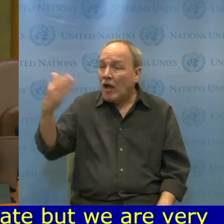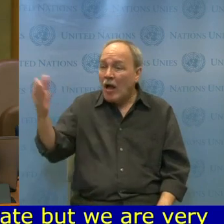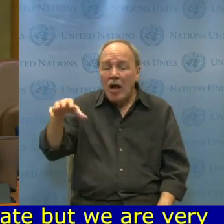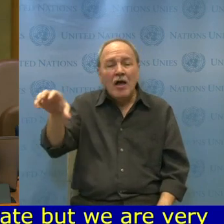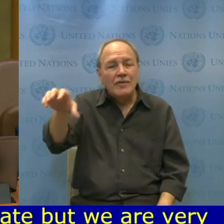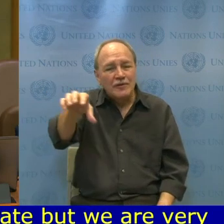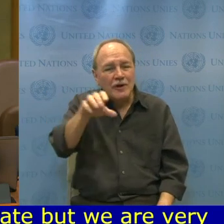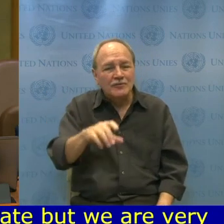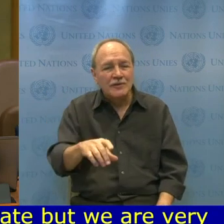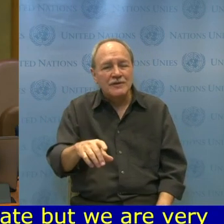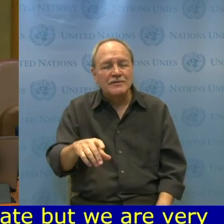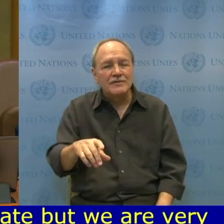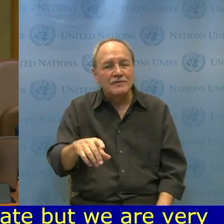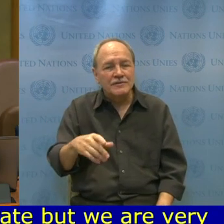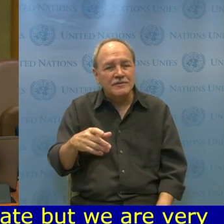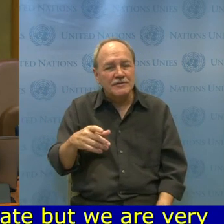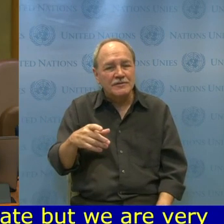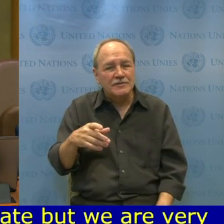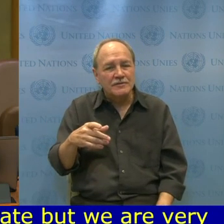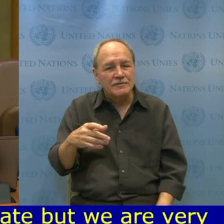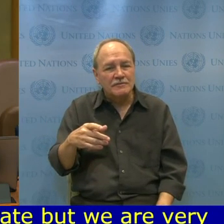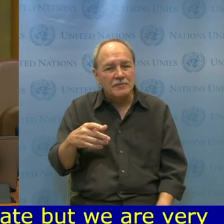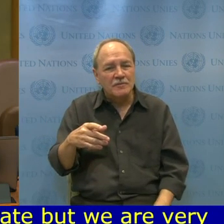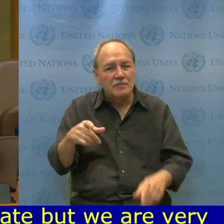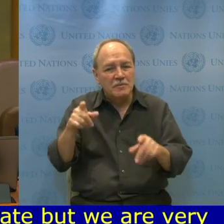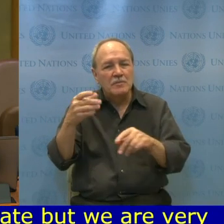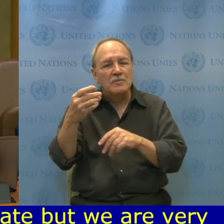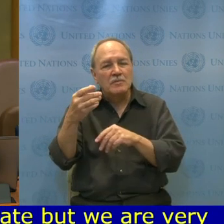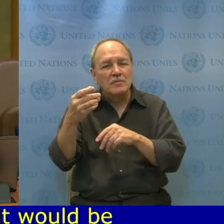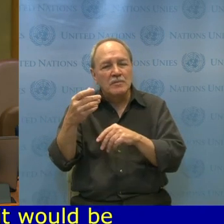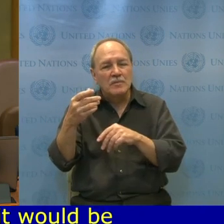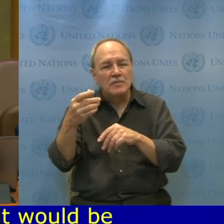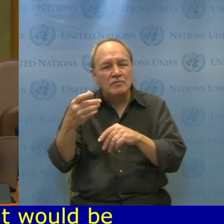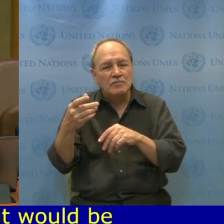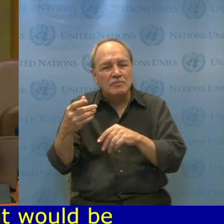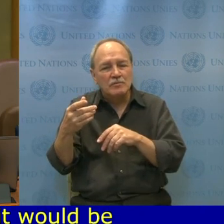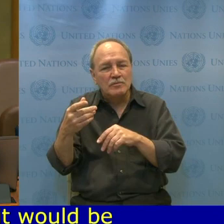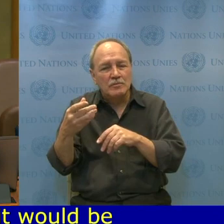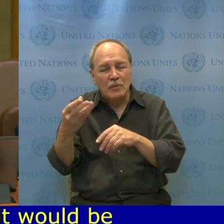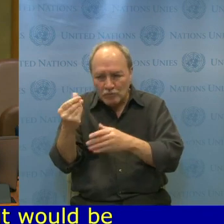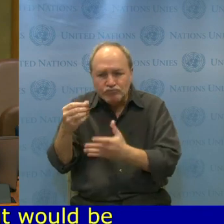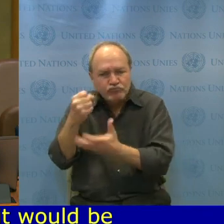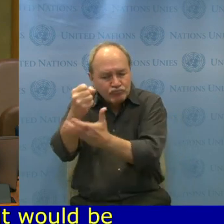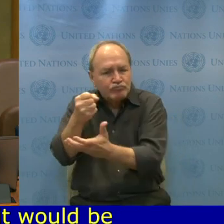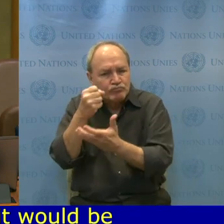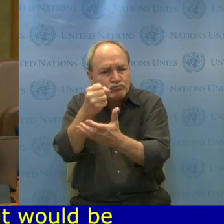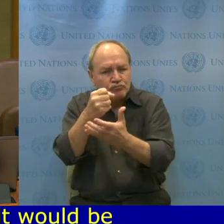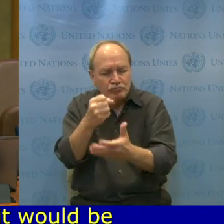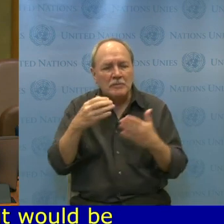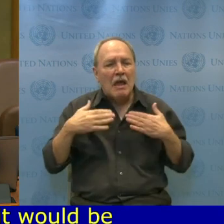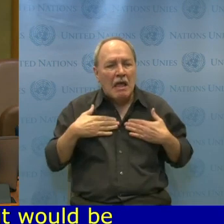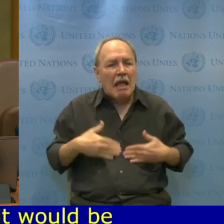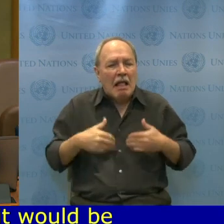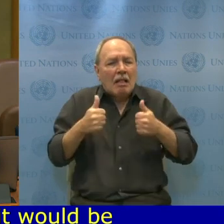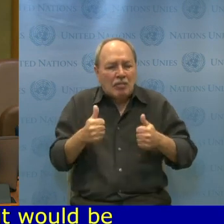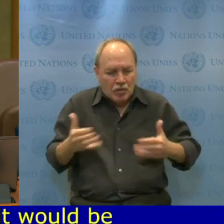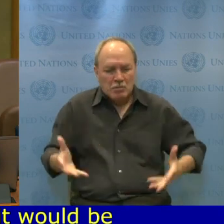that opportunity and invest in accessibility of health promotion programs. Thank you very